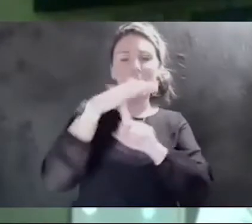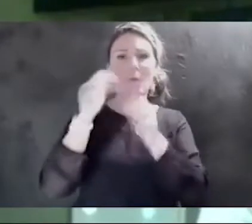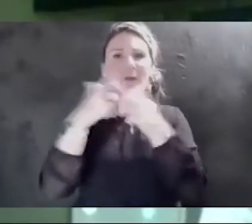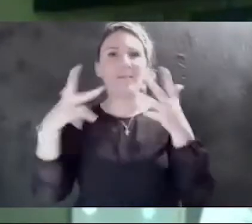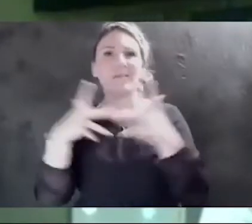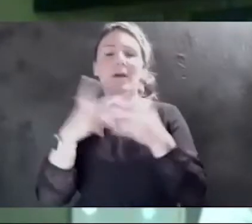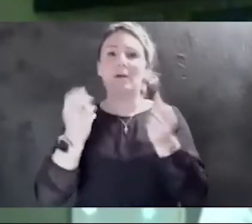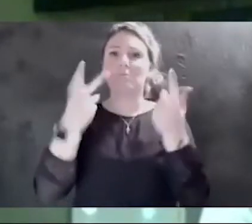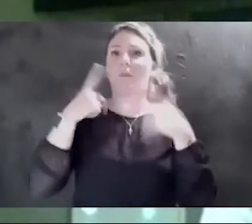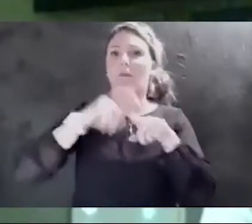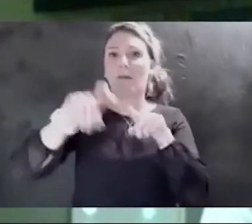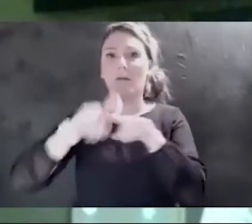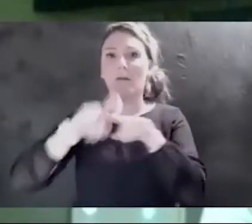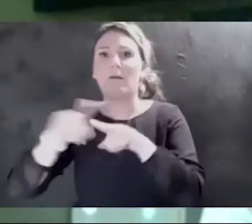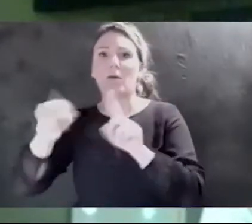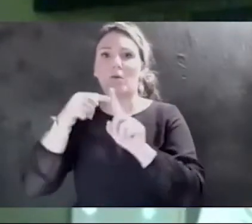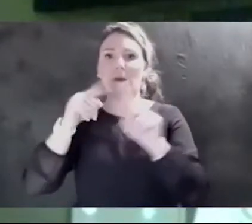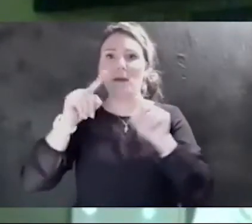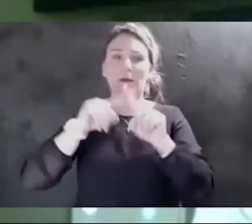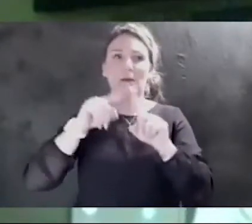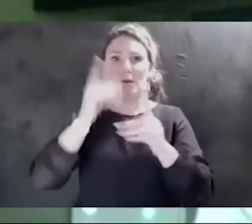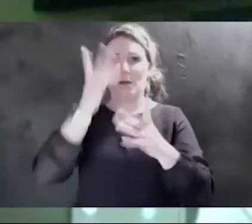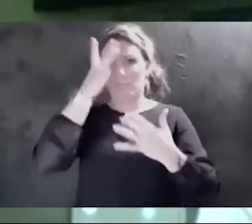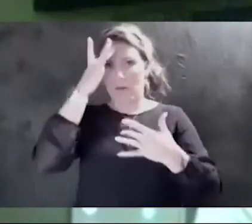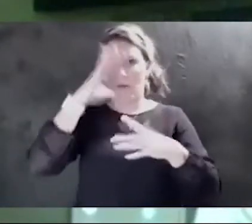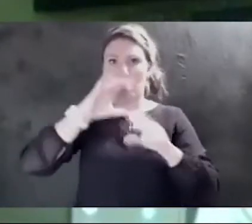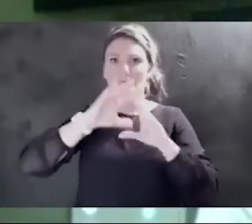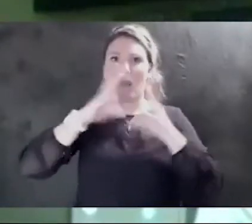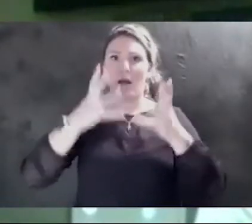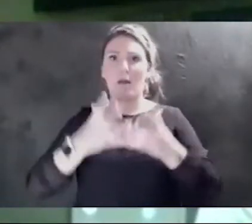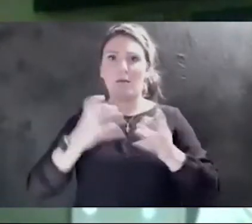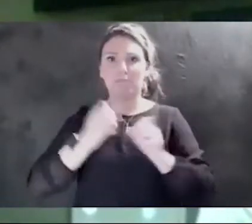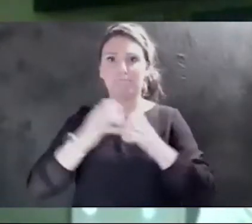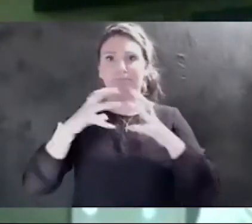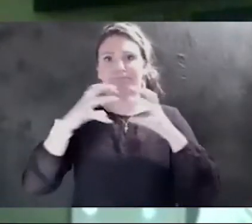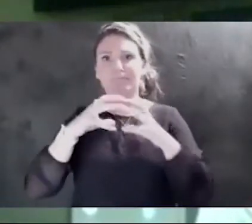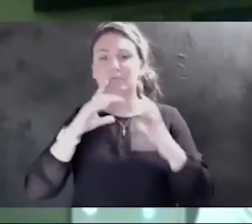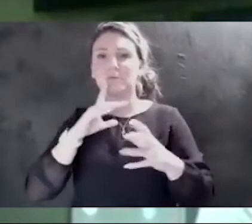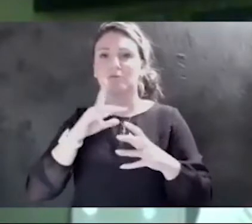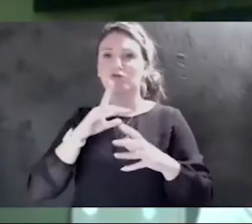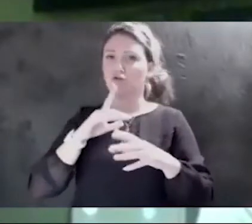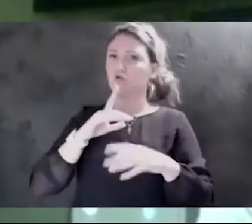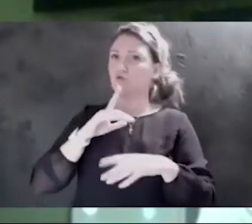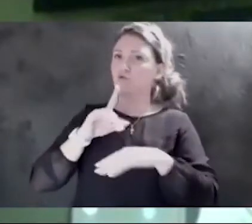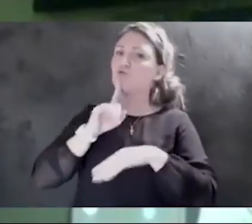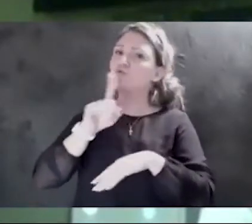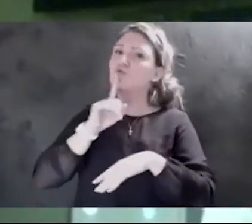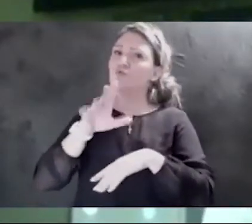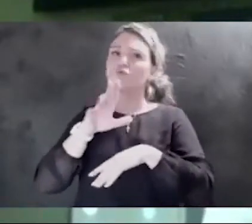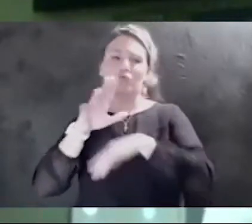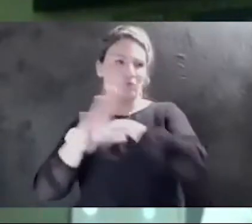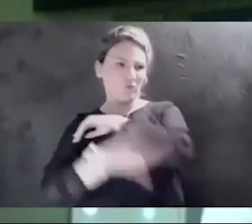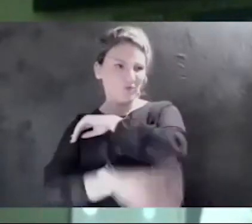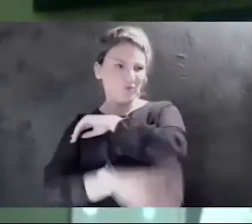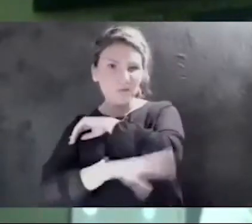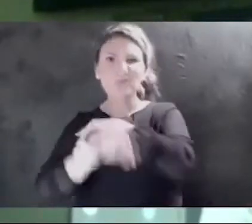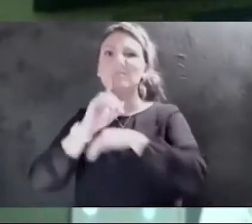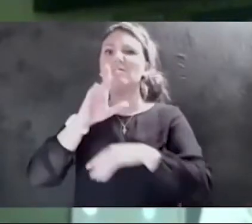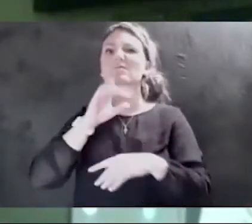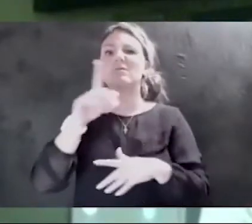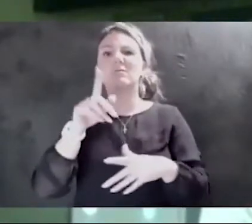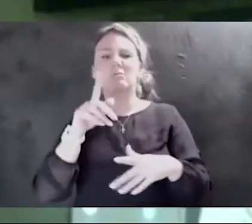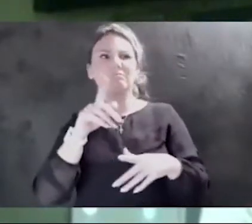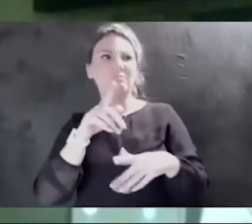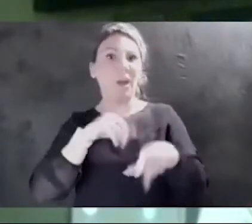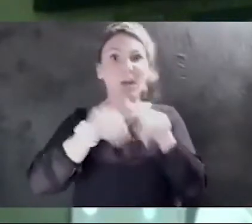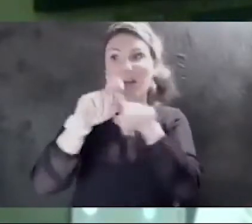and particularly at its peak in late fall, early winter, facilities were needing to call 8, 9, 10 facilities trying to find an